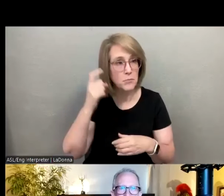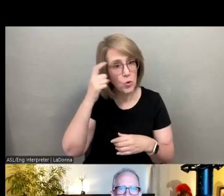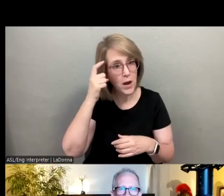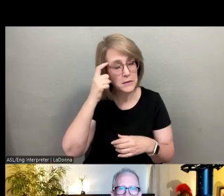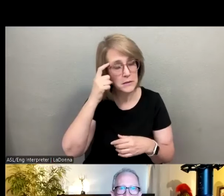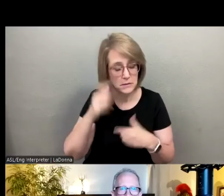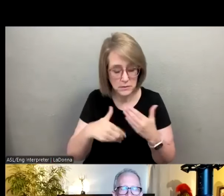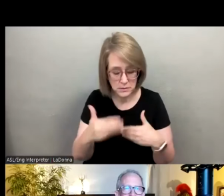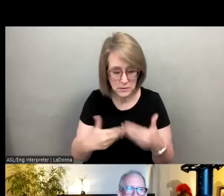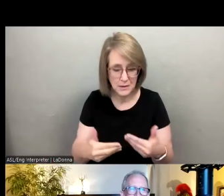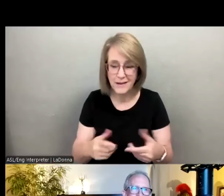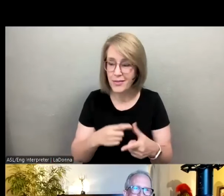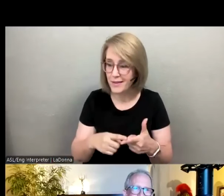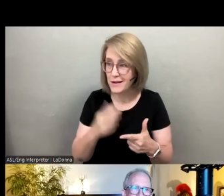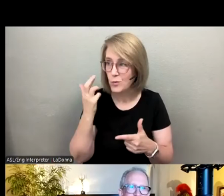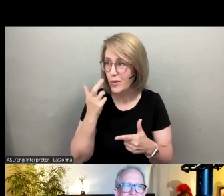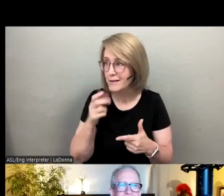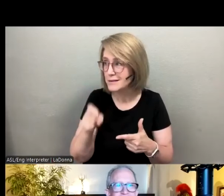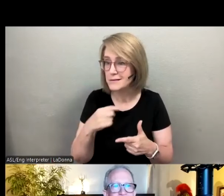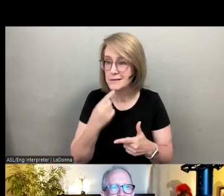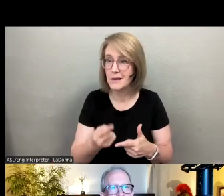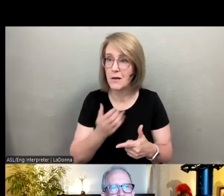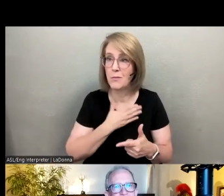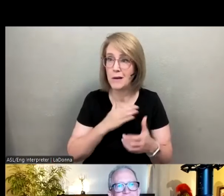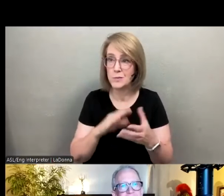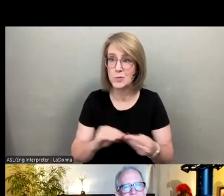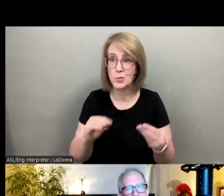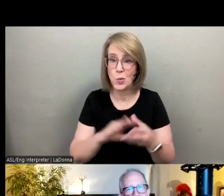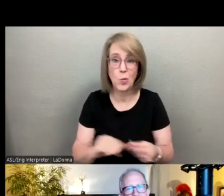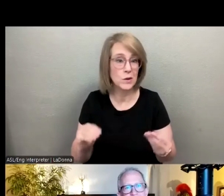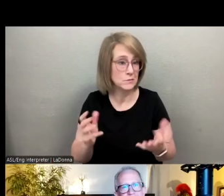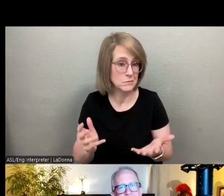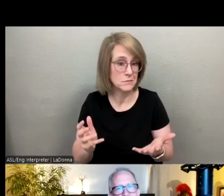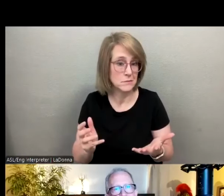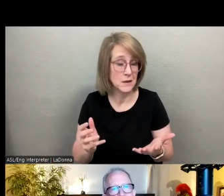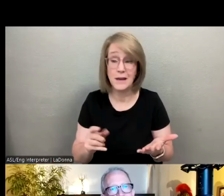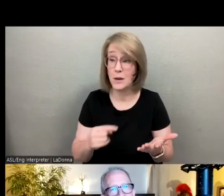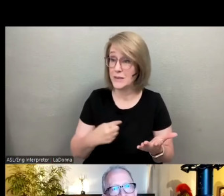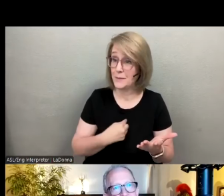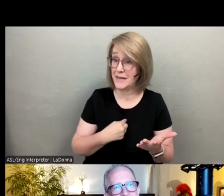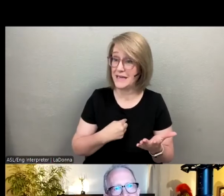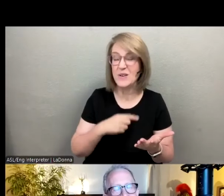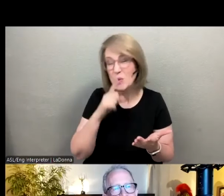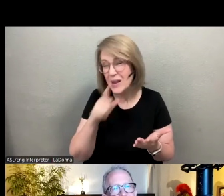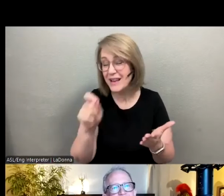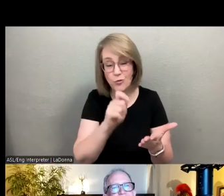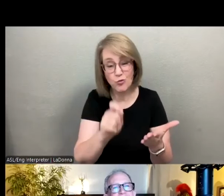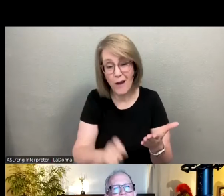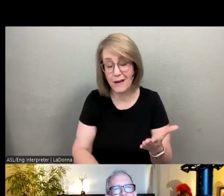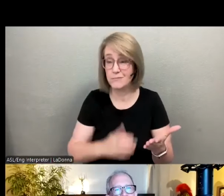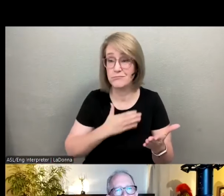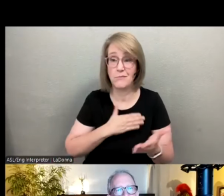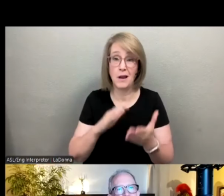point, I'm like, I need to tell the story of what it is. And really, it was just me almost journaling my story